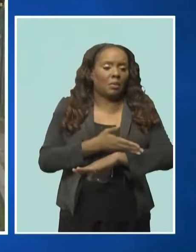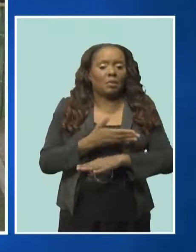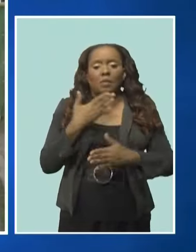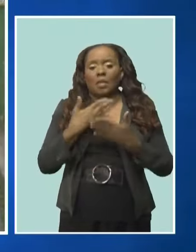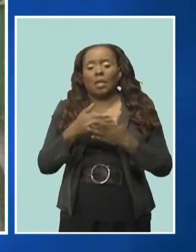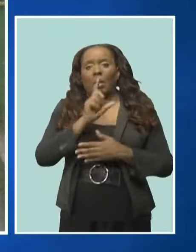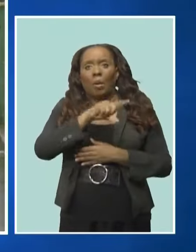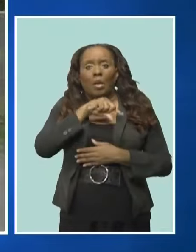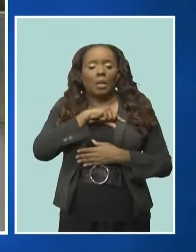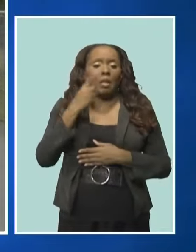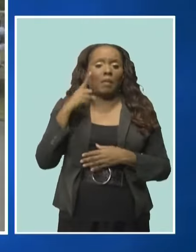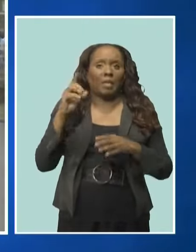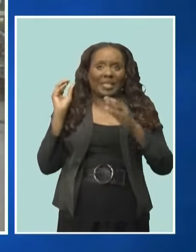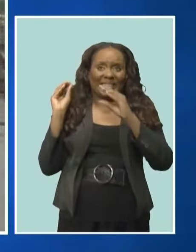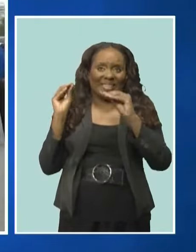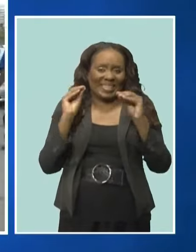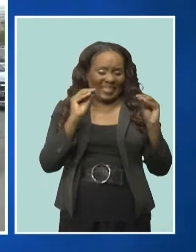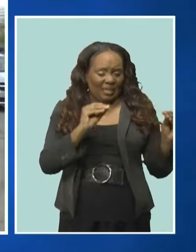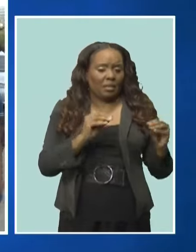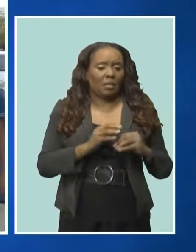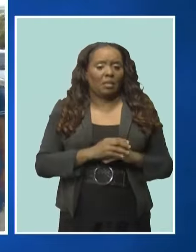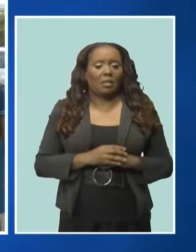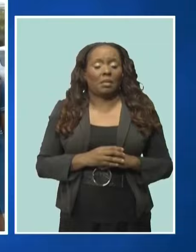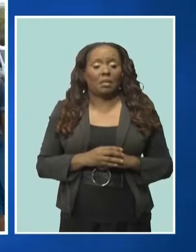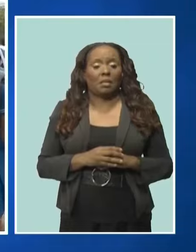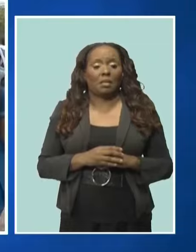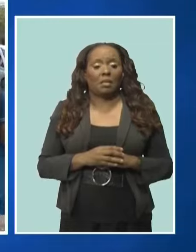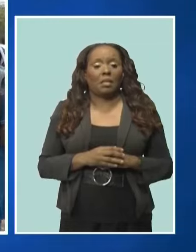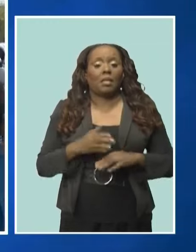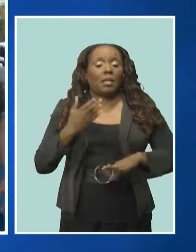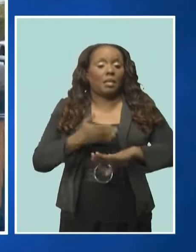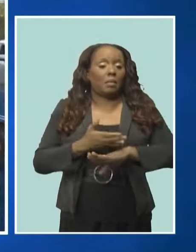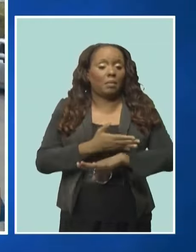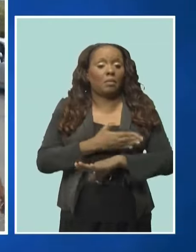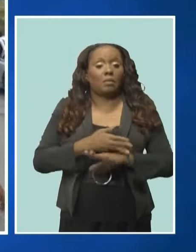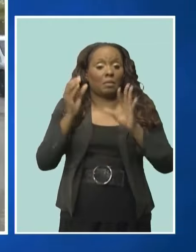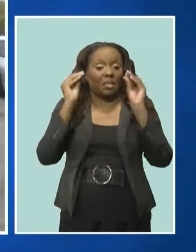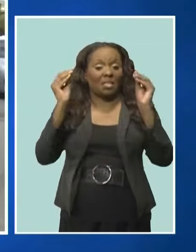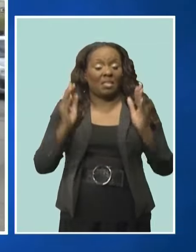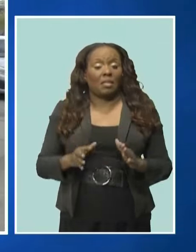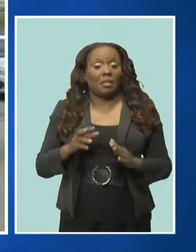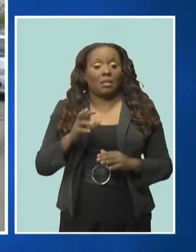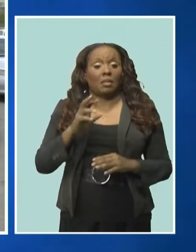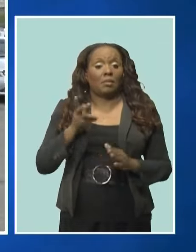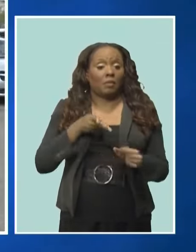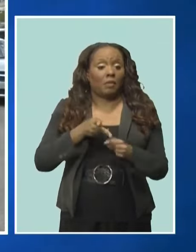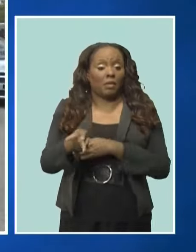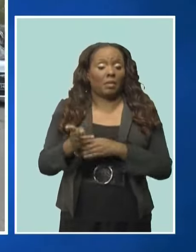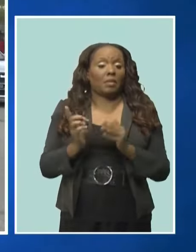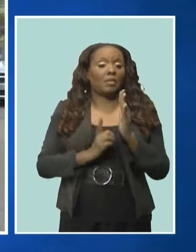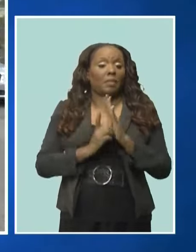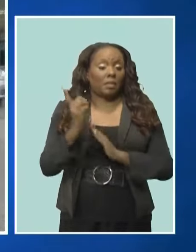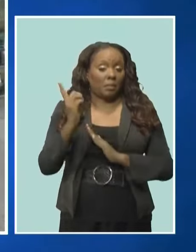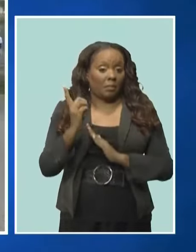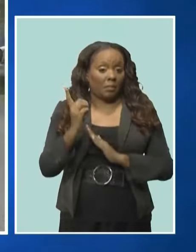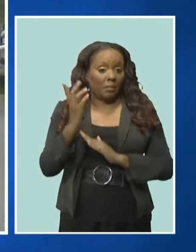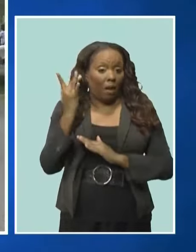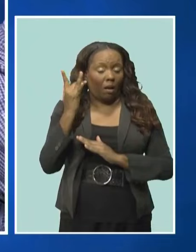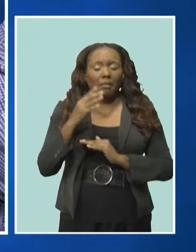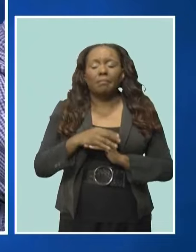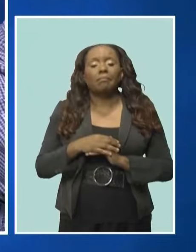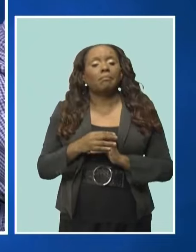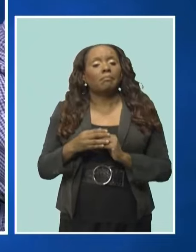of instruction and to improve their professional development so that they can stay on